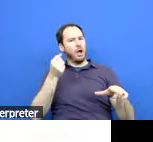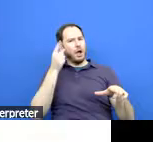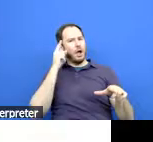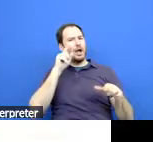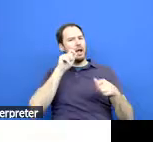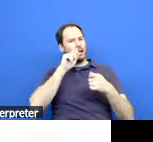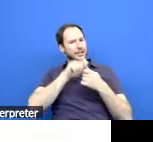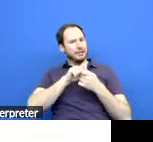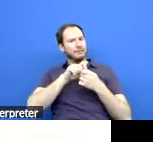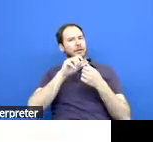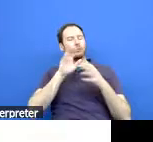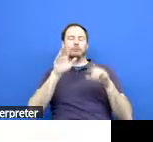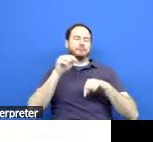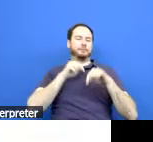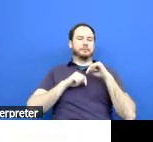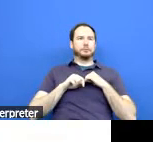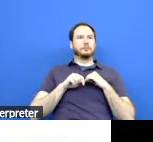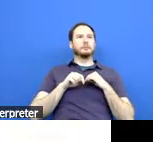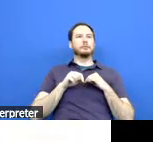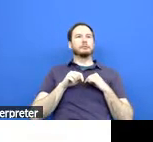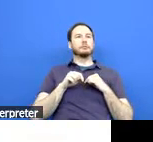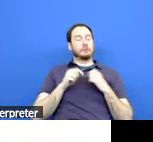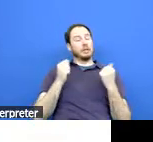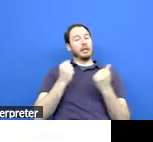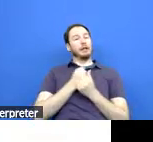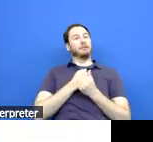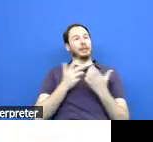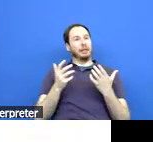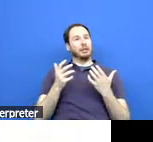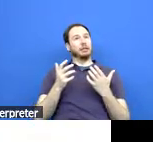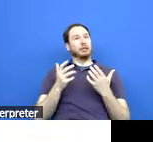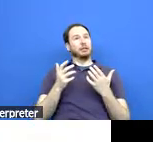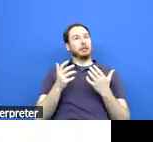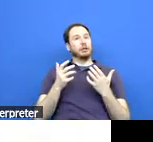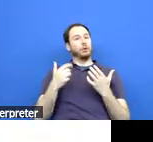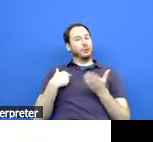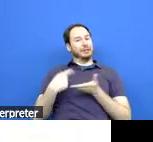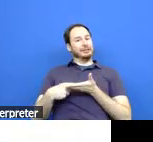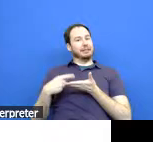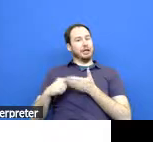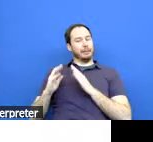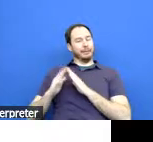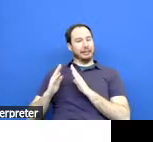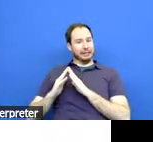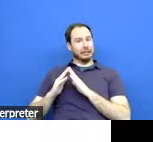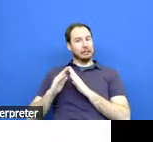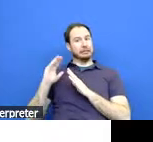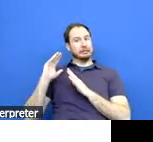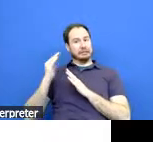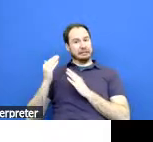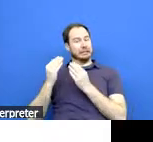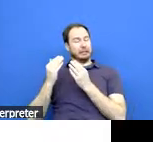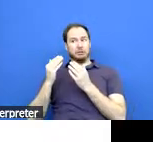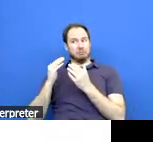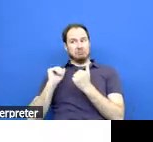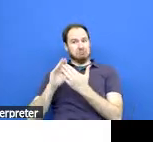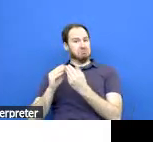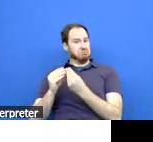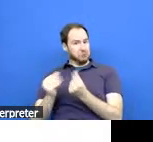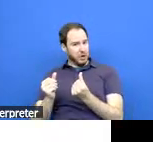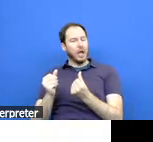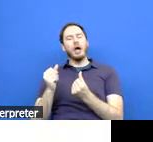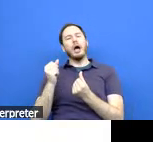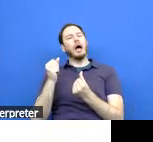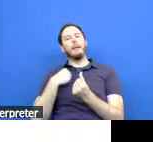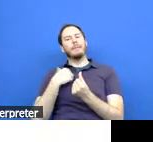this. Well, first of all, I want to say everything that we talked about earlier seems to have been addressed. I'm just